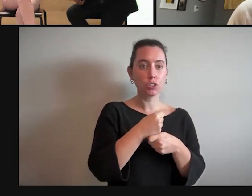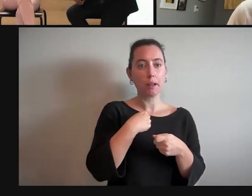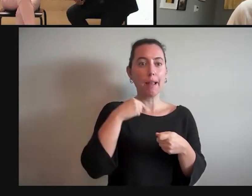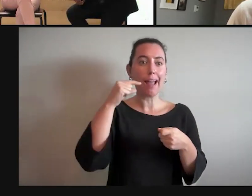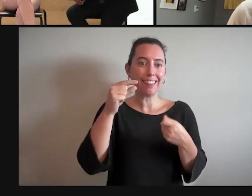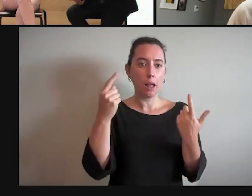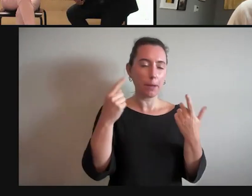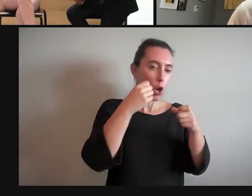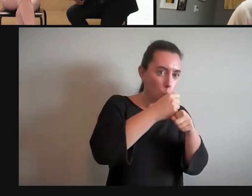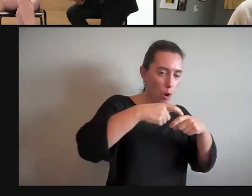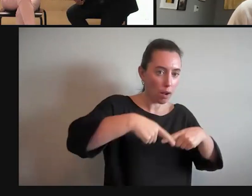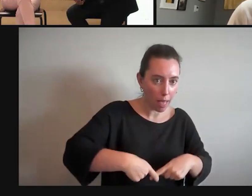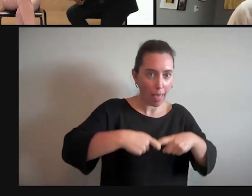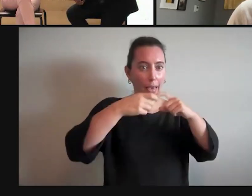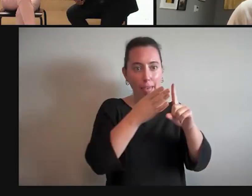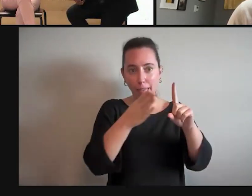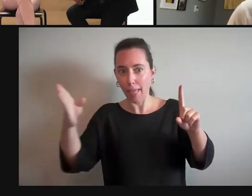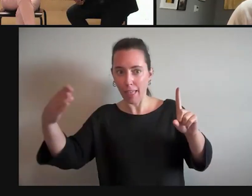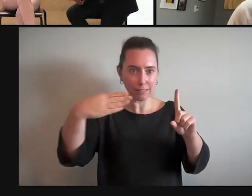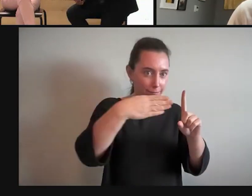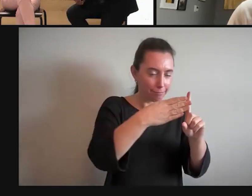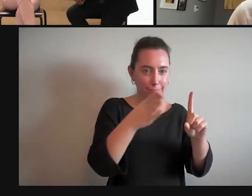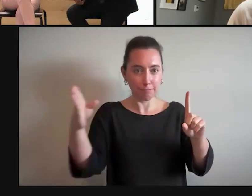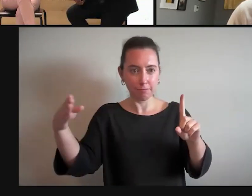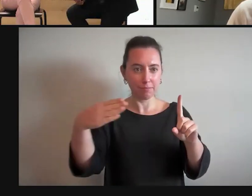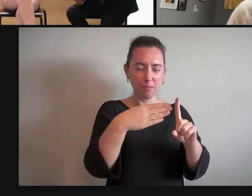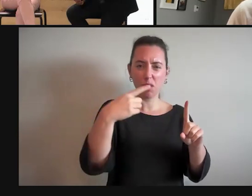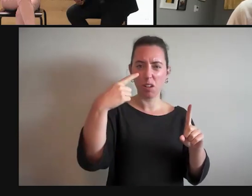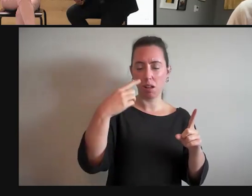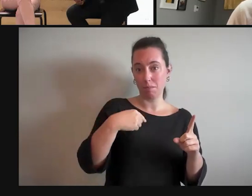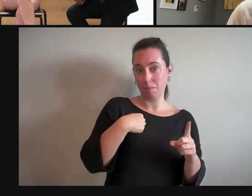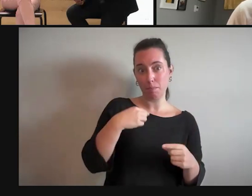at some point, I saw that maybe my knowledge in